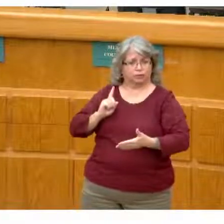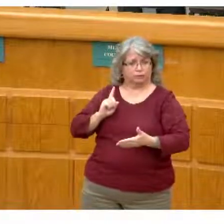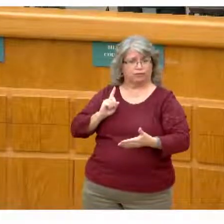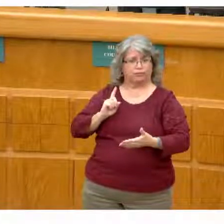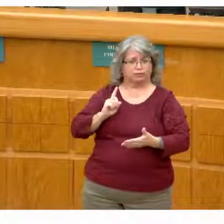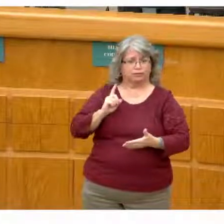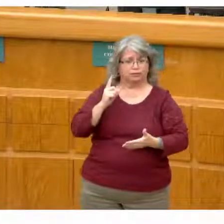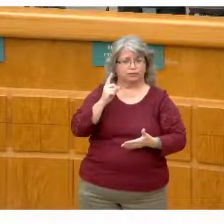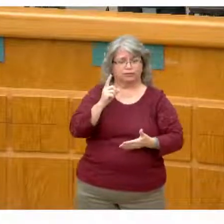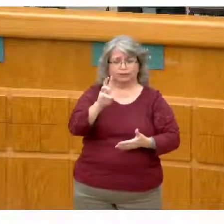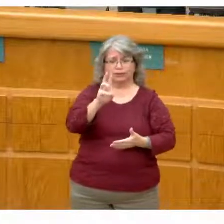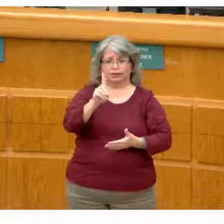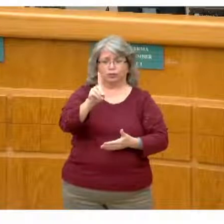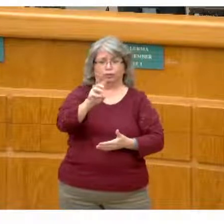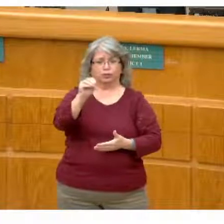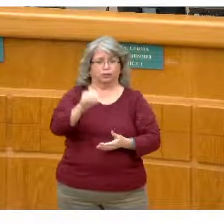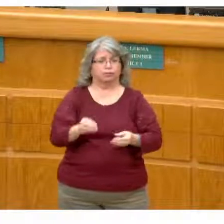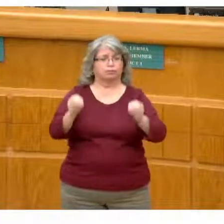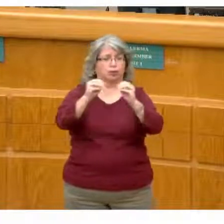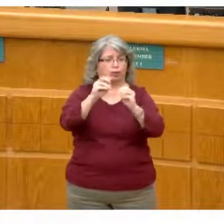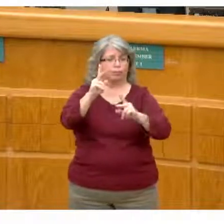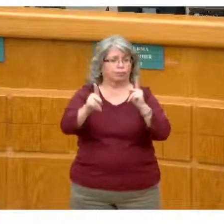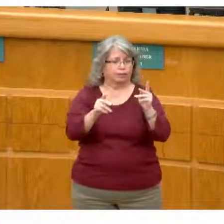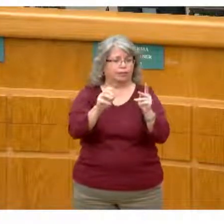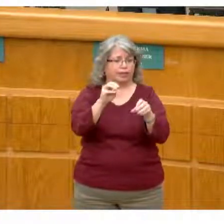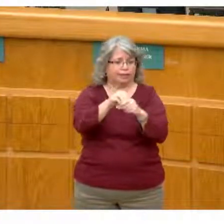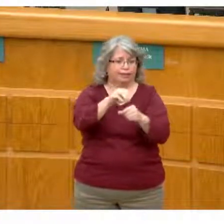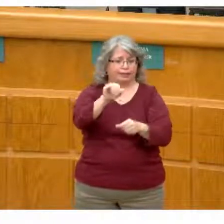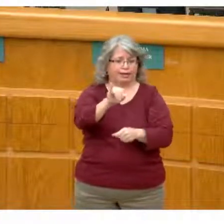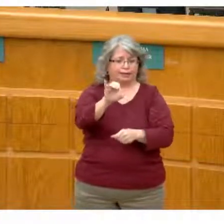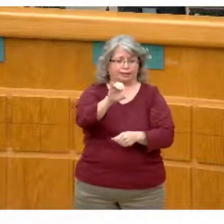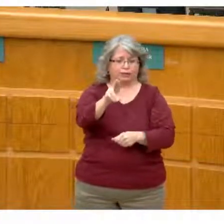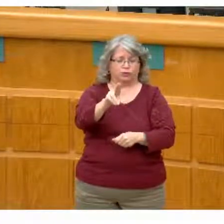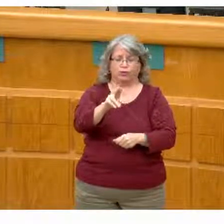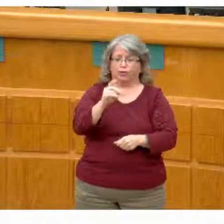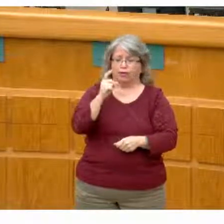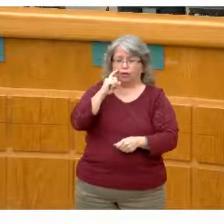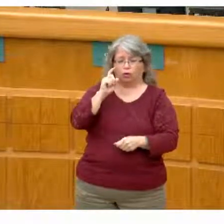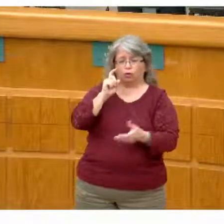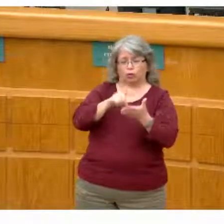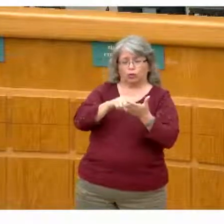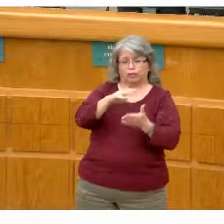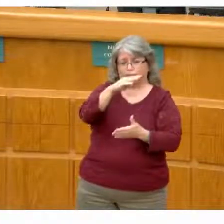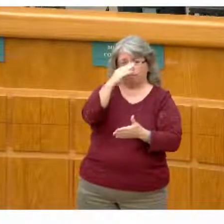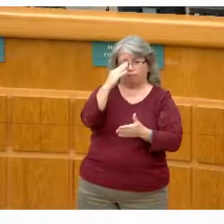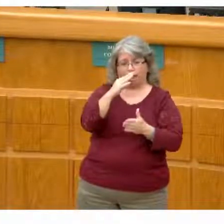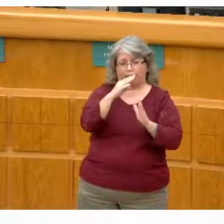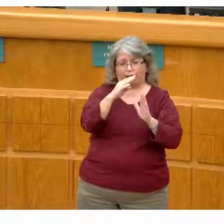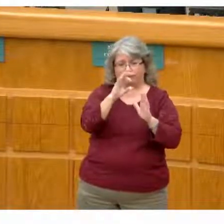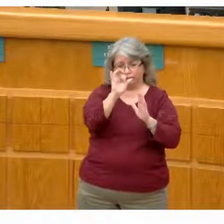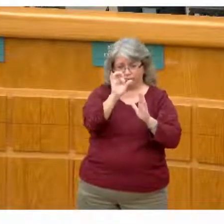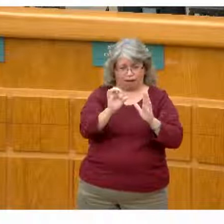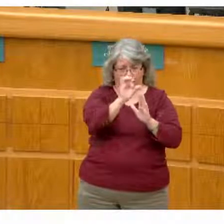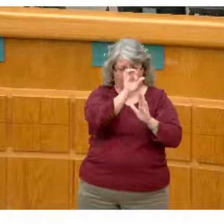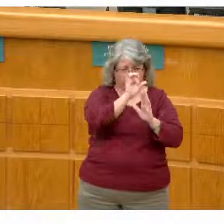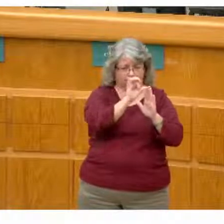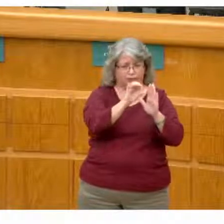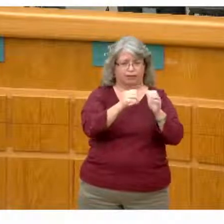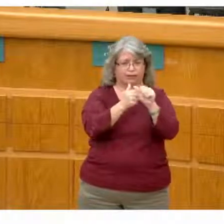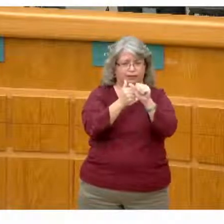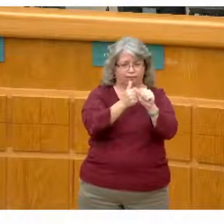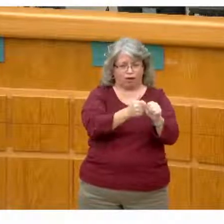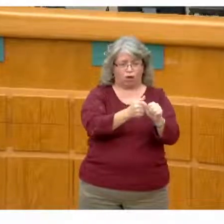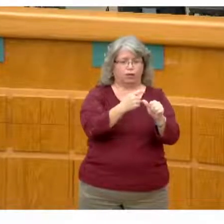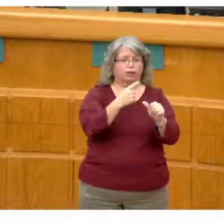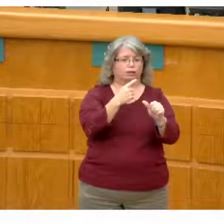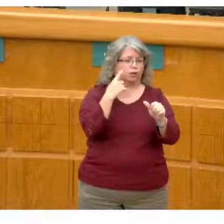COVID. And when you look at the black dots, you can see that they're following the gold and red curves up, and they kind of level off for a